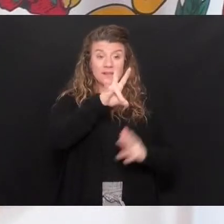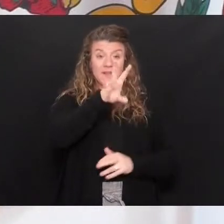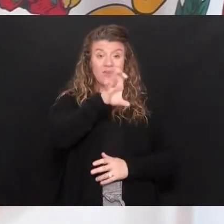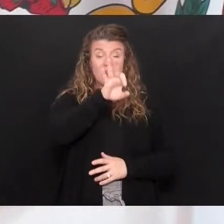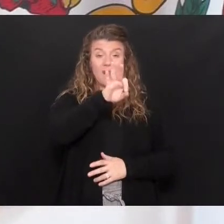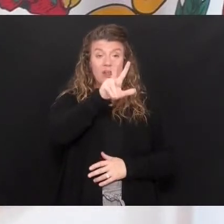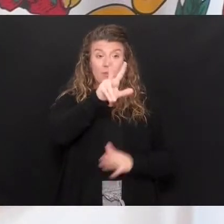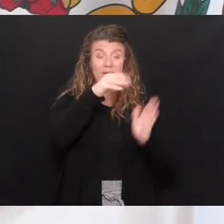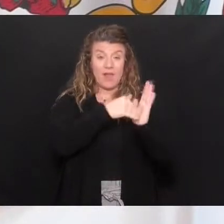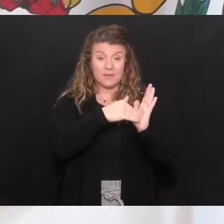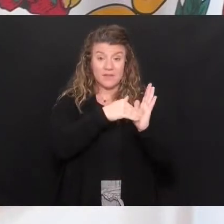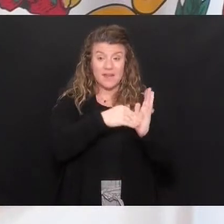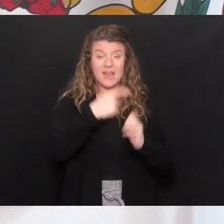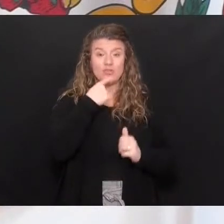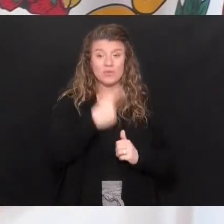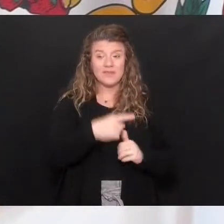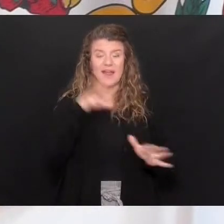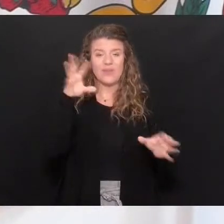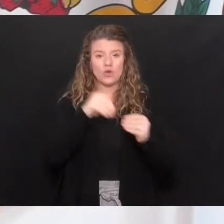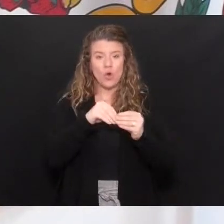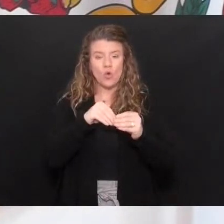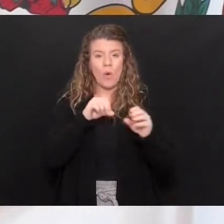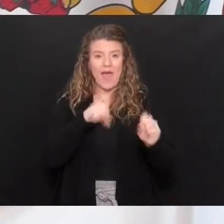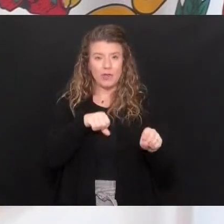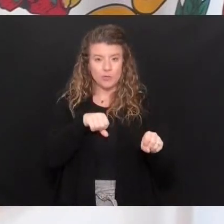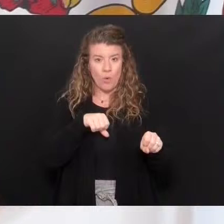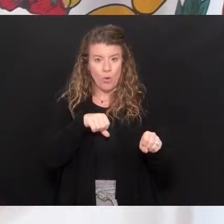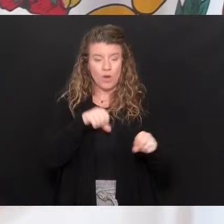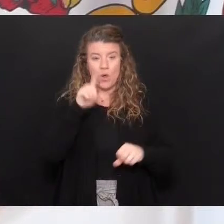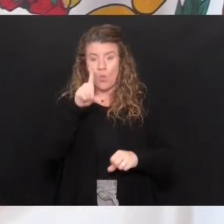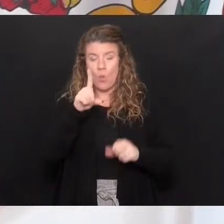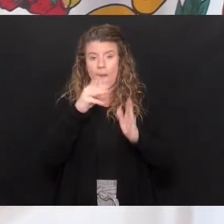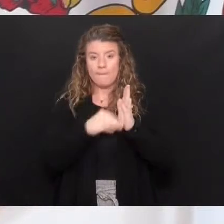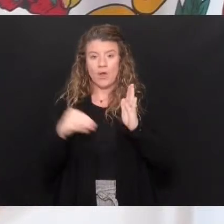1,793,000 and you say the total eligible is